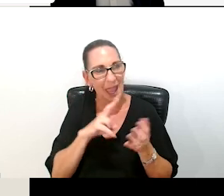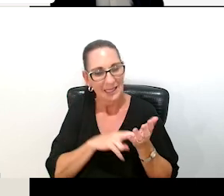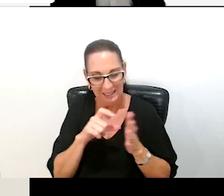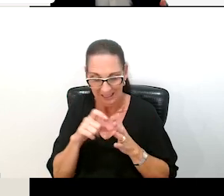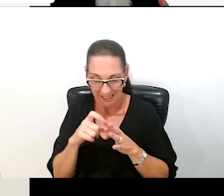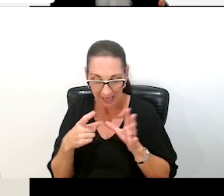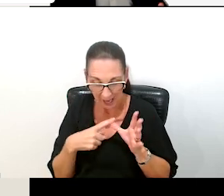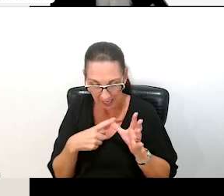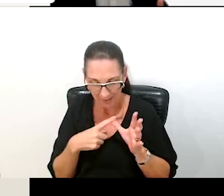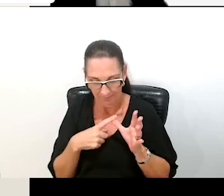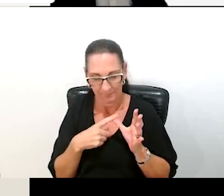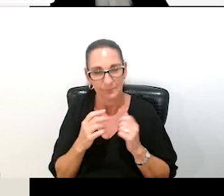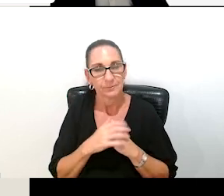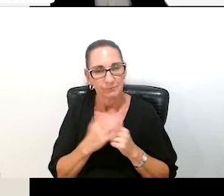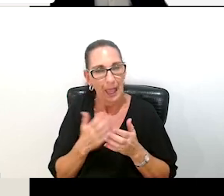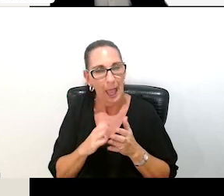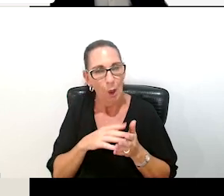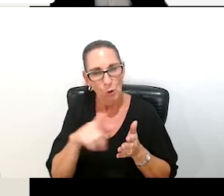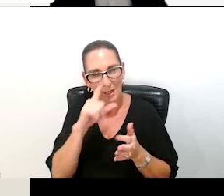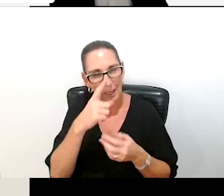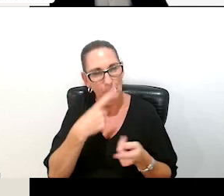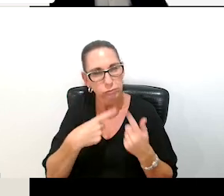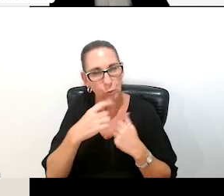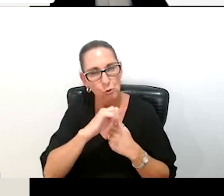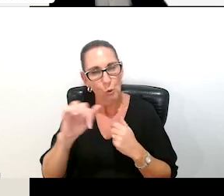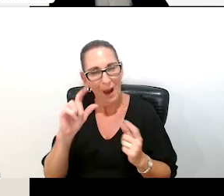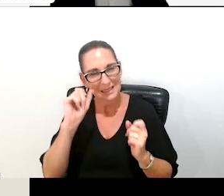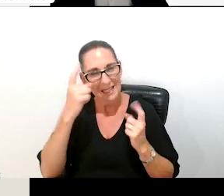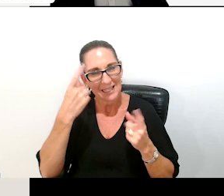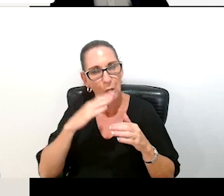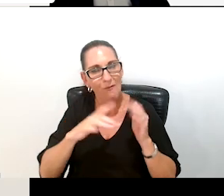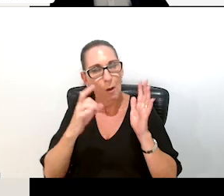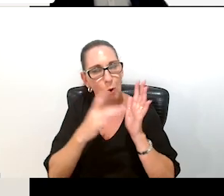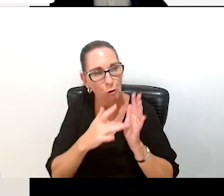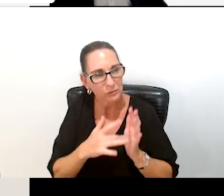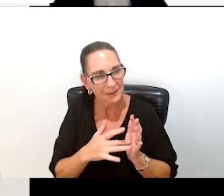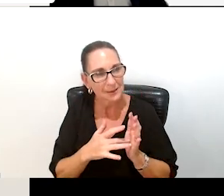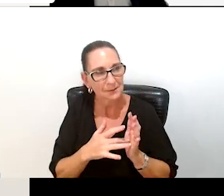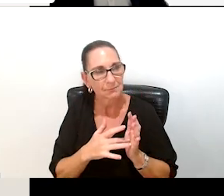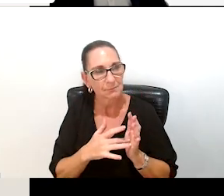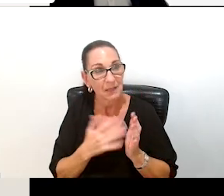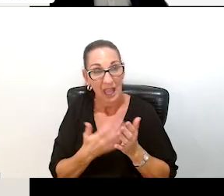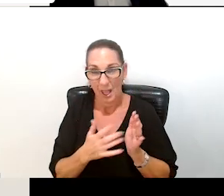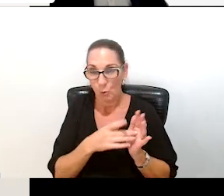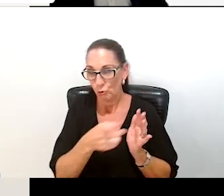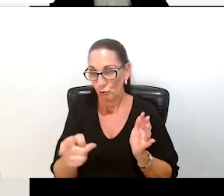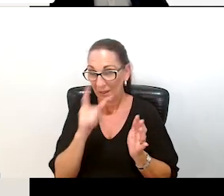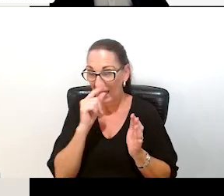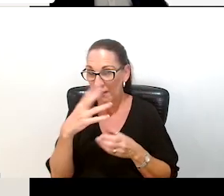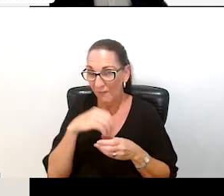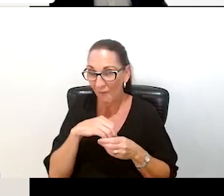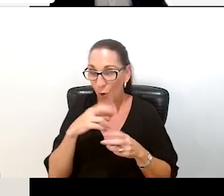Asset? How could you share your understanding of priorities? How might you be involved as a researcher, if you're a